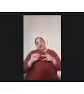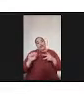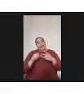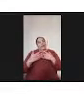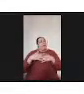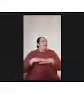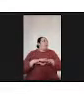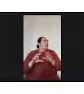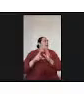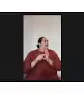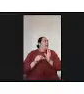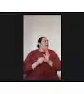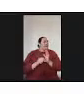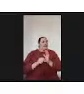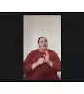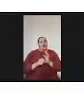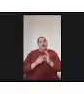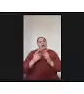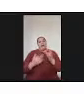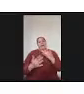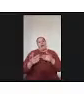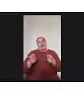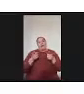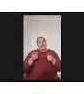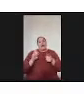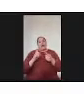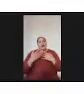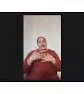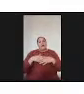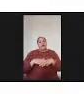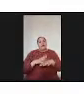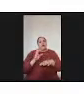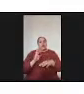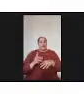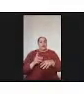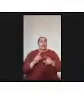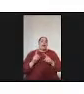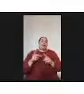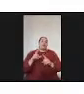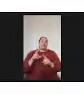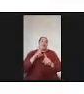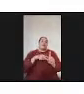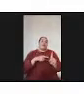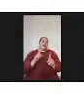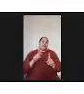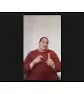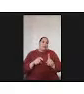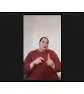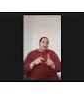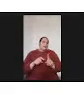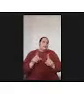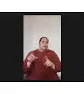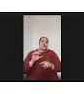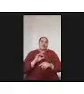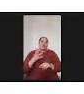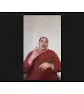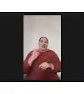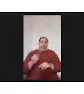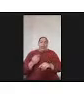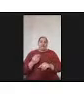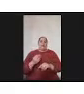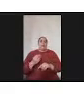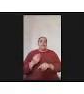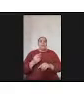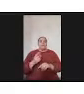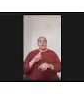of the fire hazards that might be in the building and the compliance. You still have to, that is why I was saying,